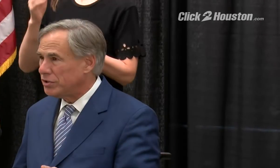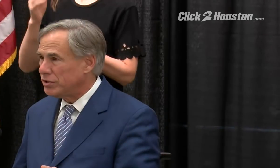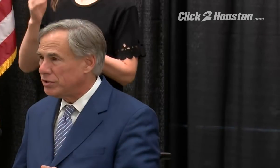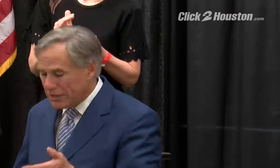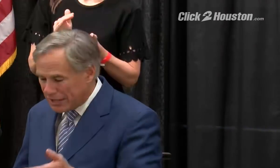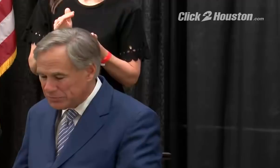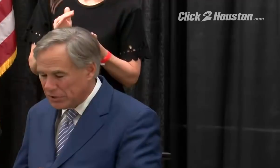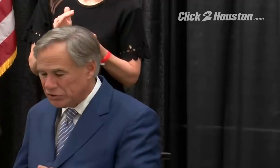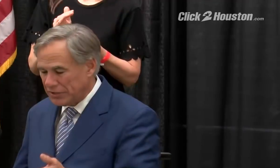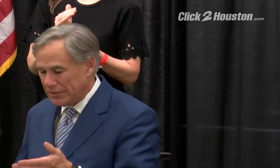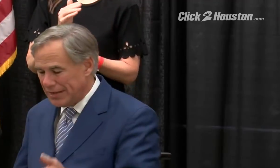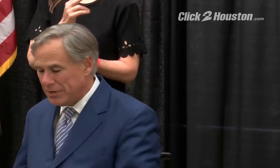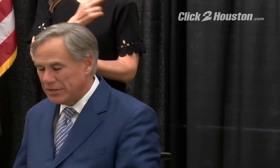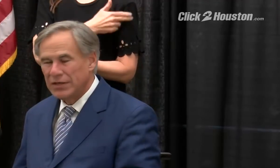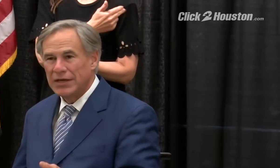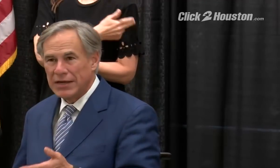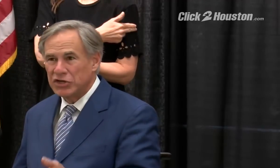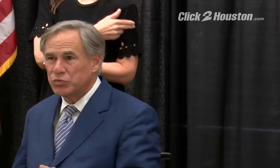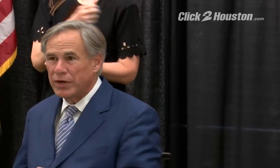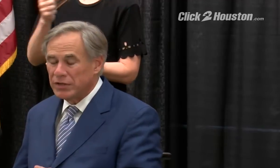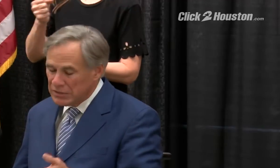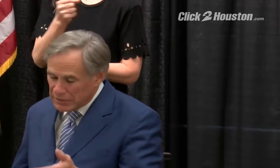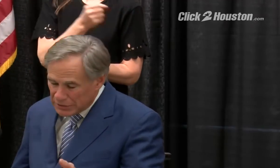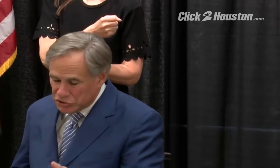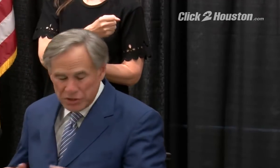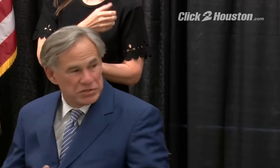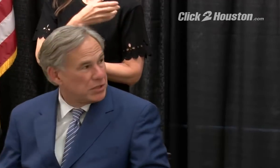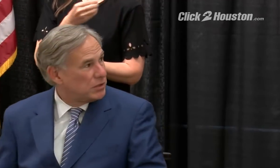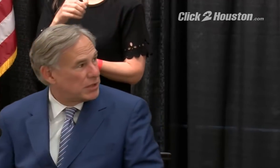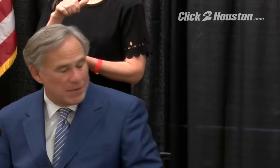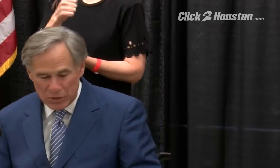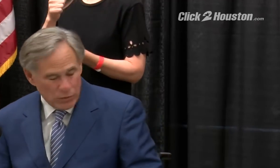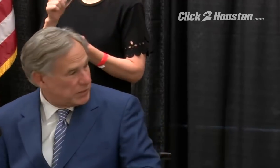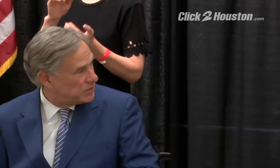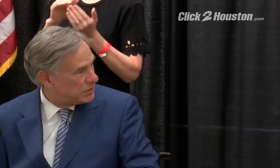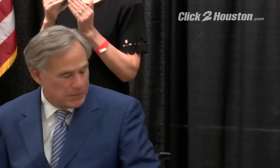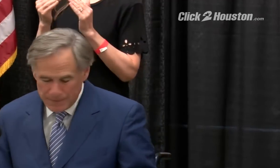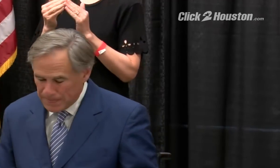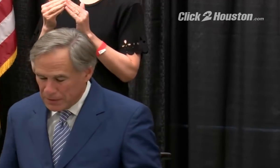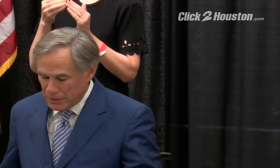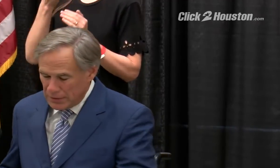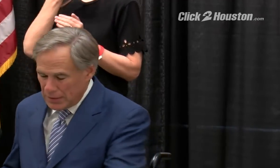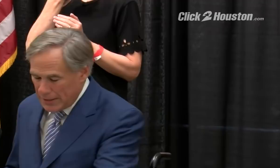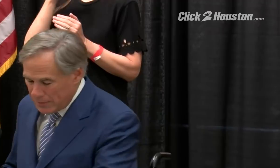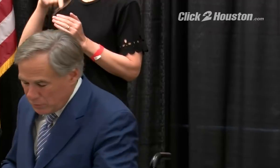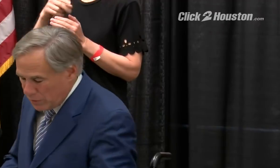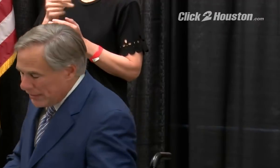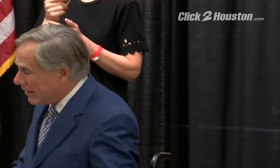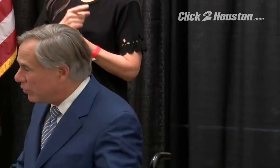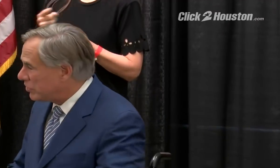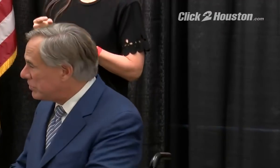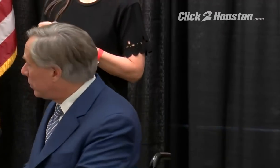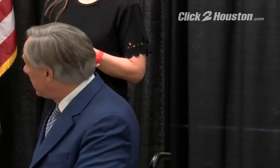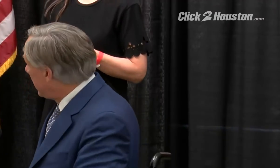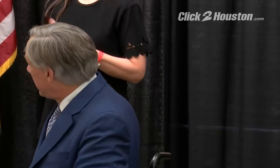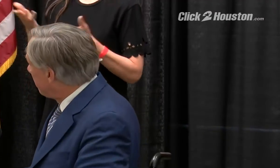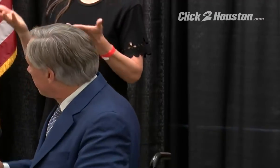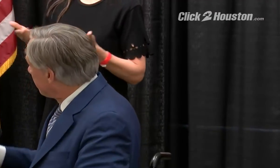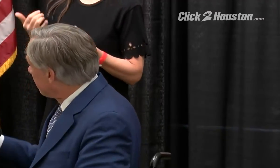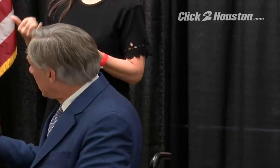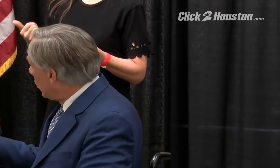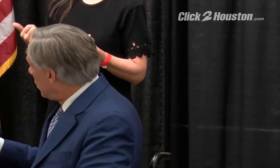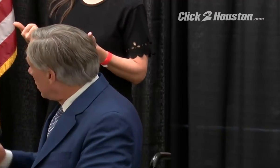burden on hospitals in Lubbock and elsewhere in just the coming weeks. What we have with us here